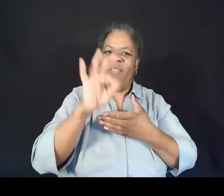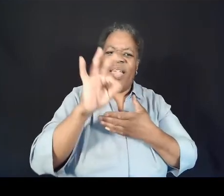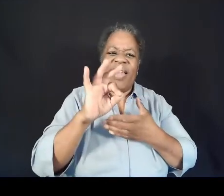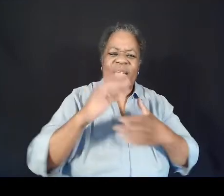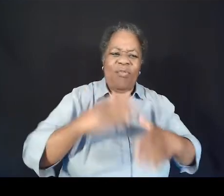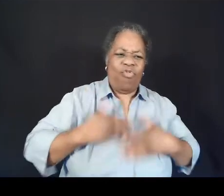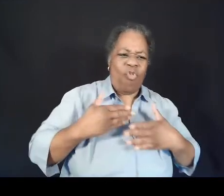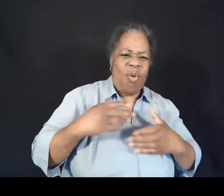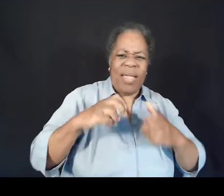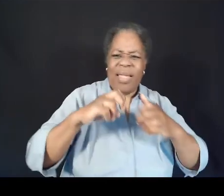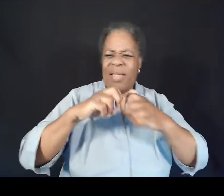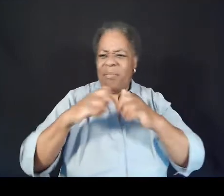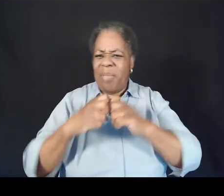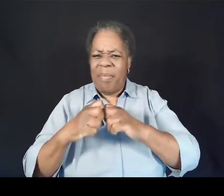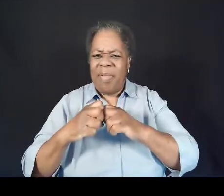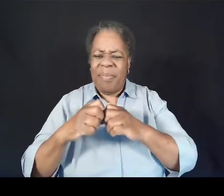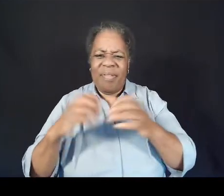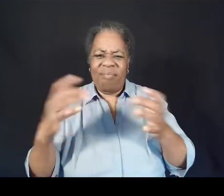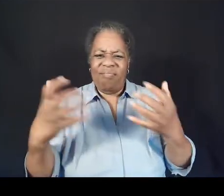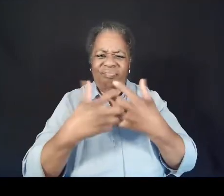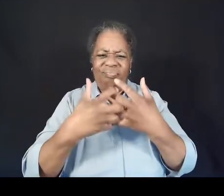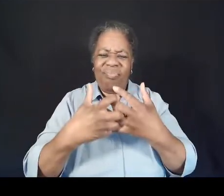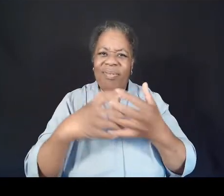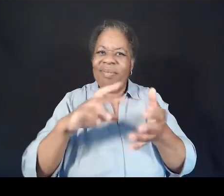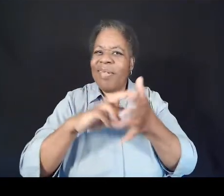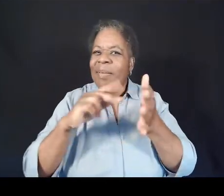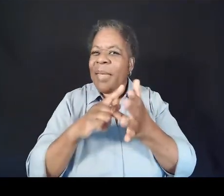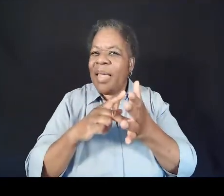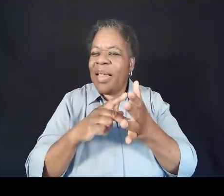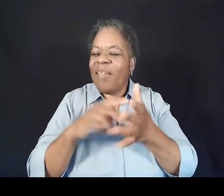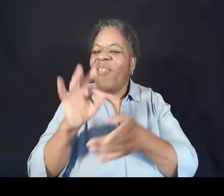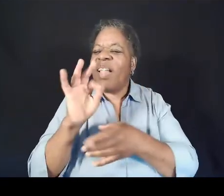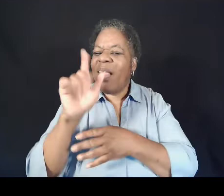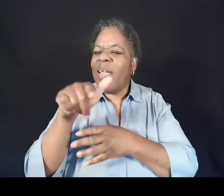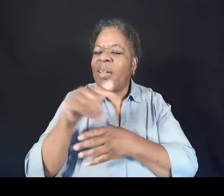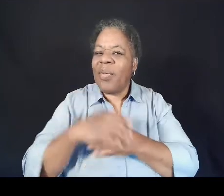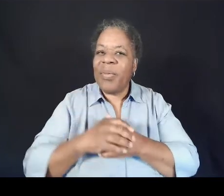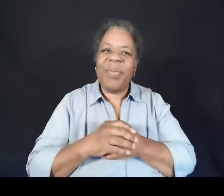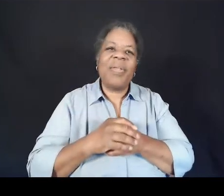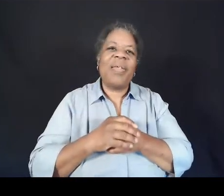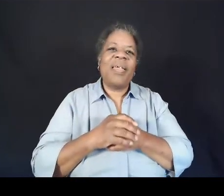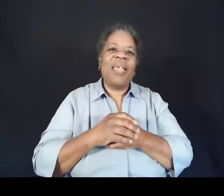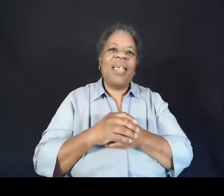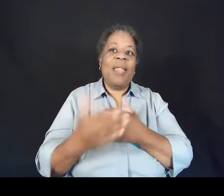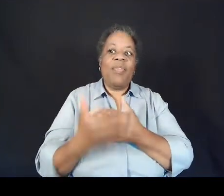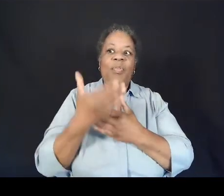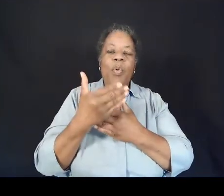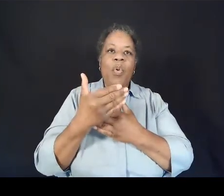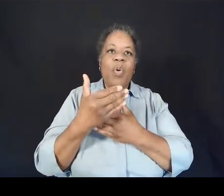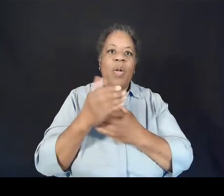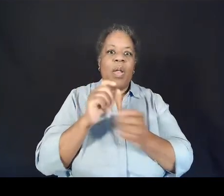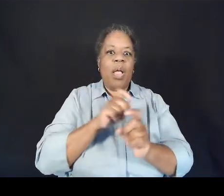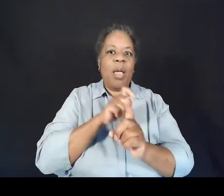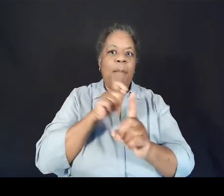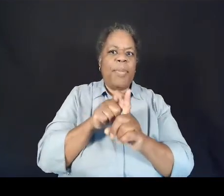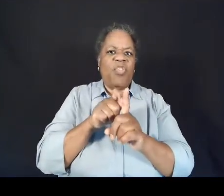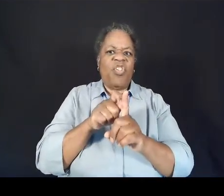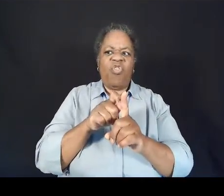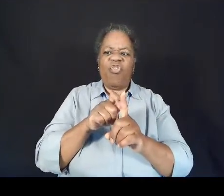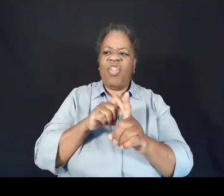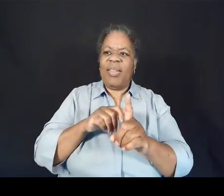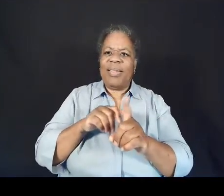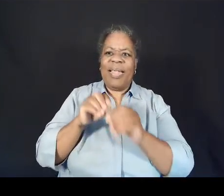now, enough to point out that this persecution and scattering has made life both difficult